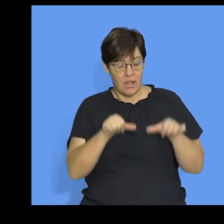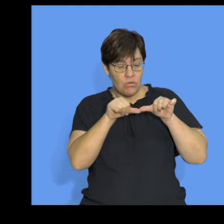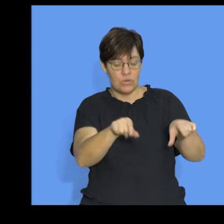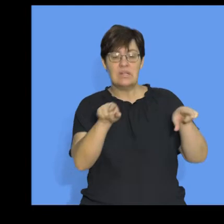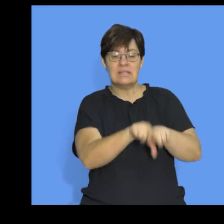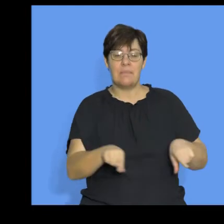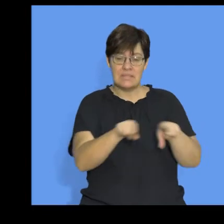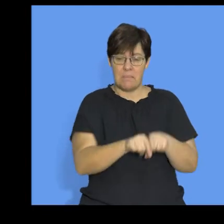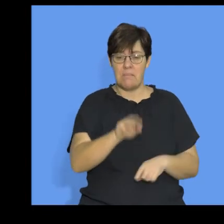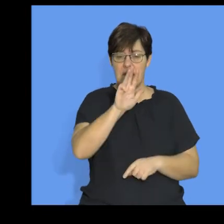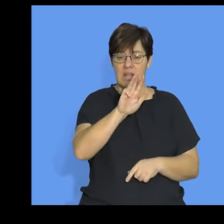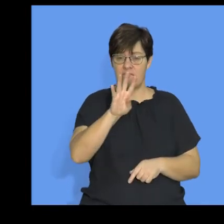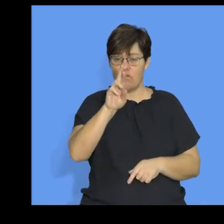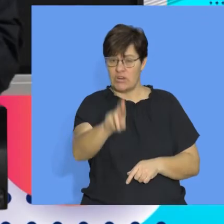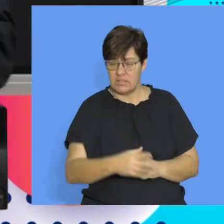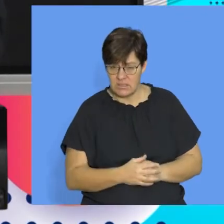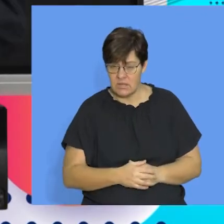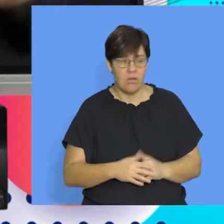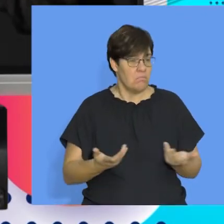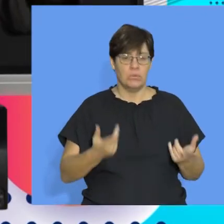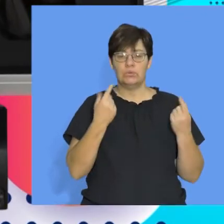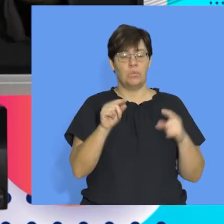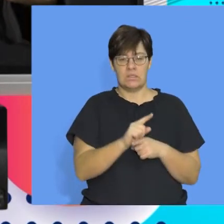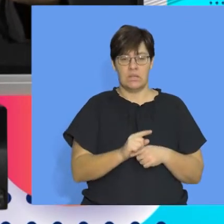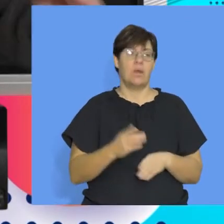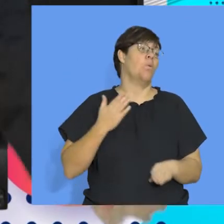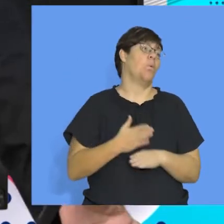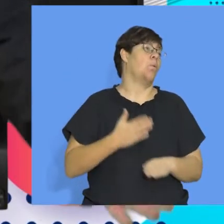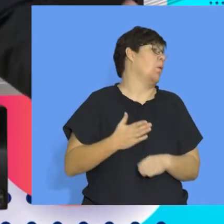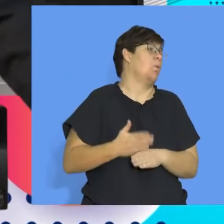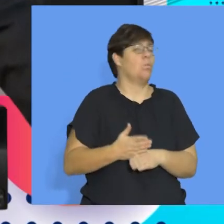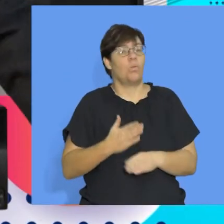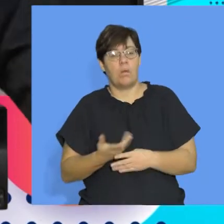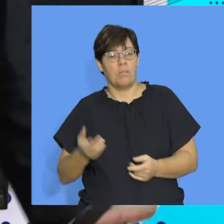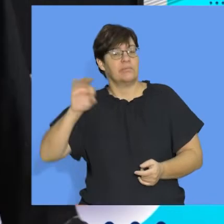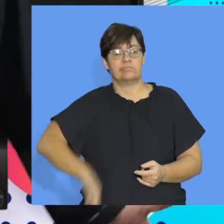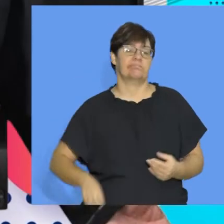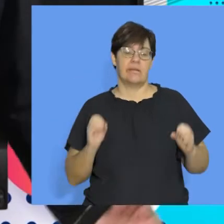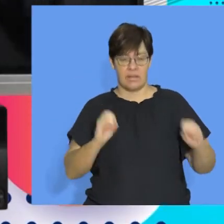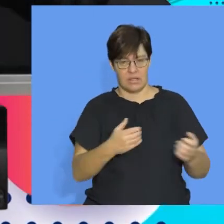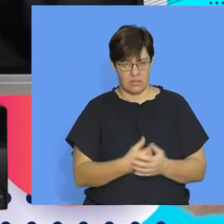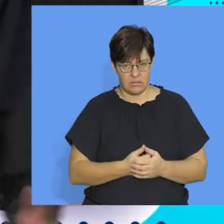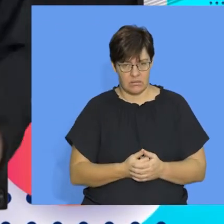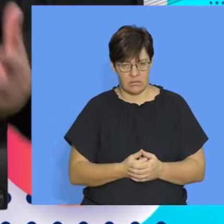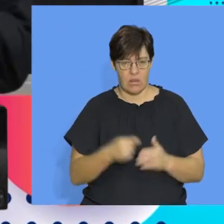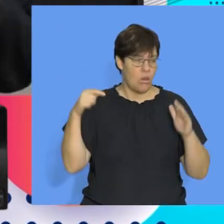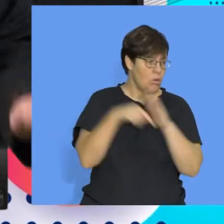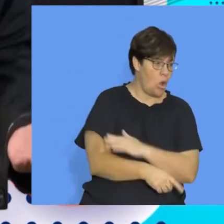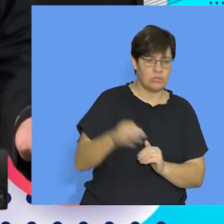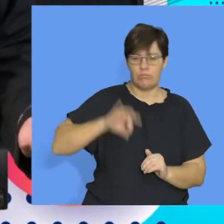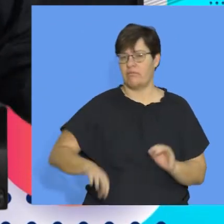94 Rand, all that he's doing is he's breaking even, meaning no profit, no loss. So all the